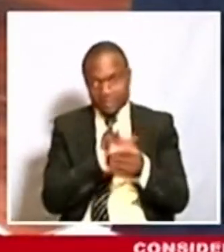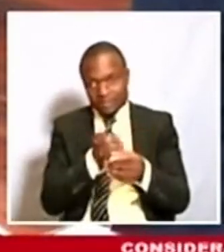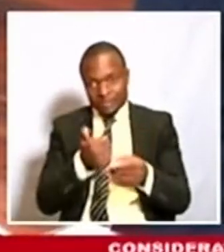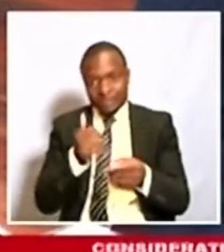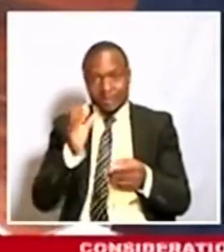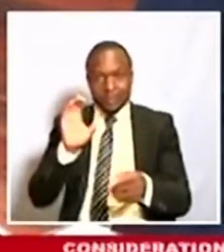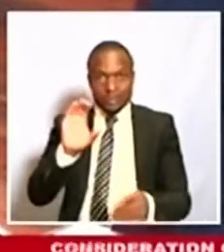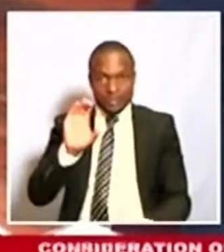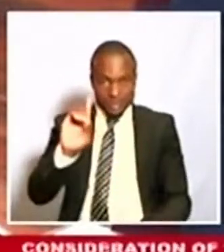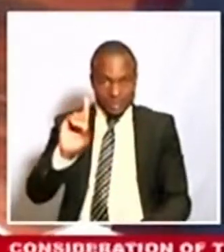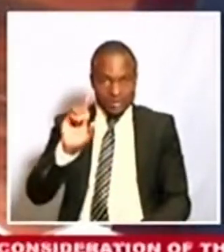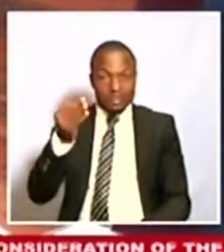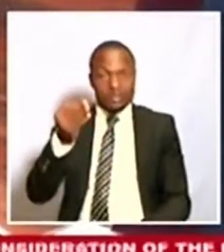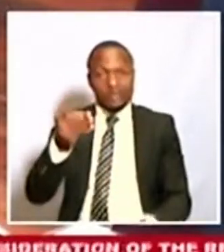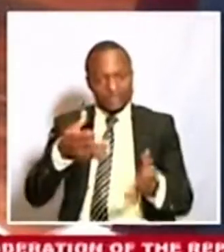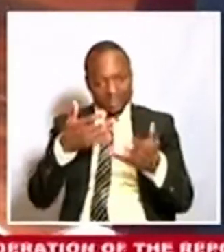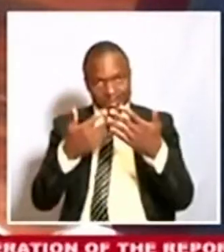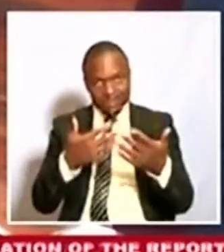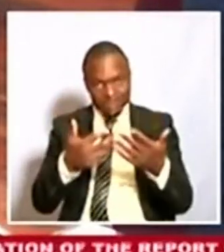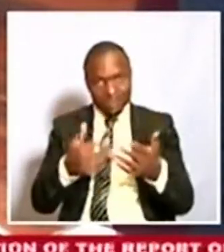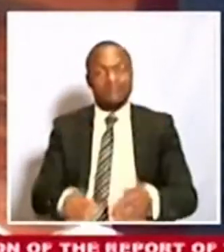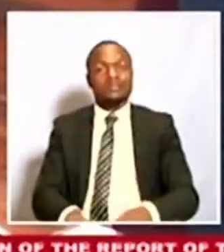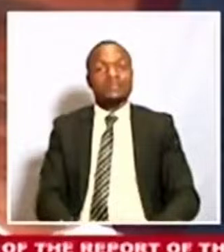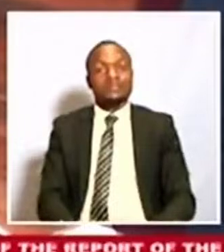other CDF documentation.